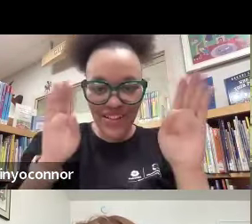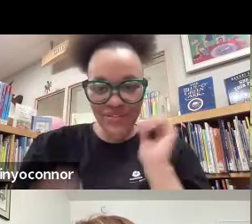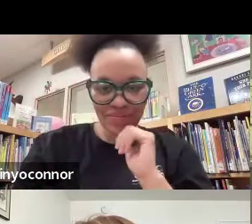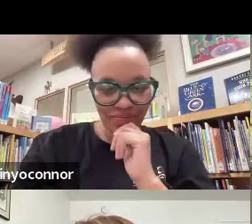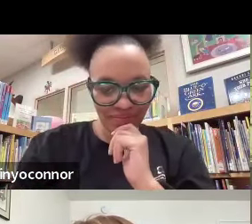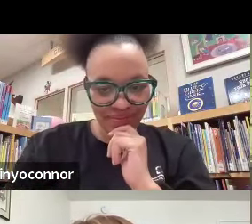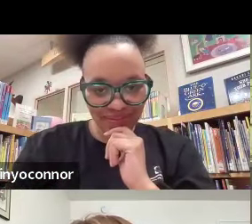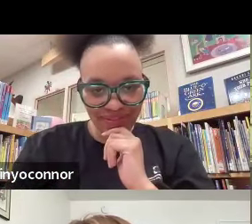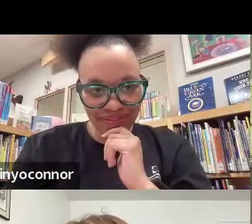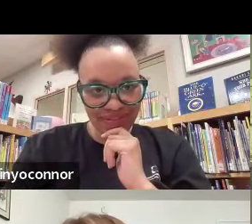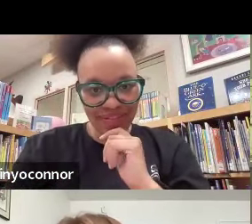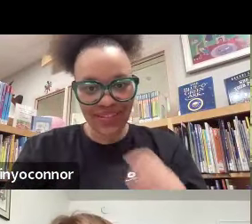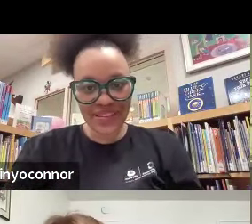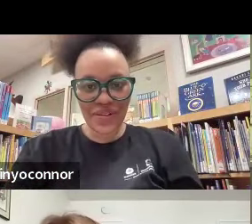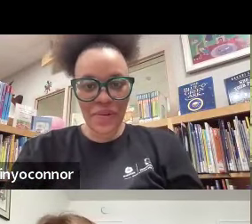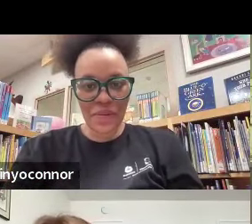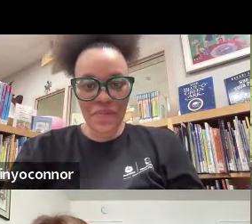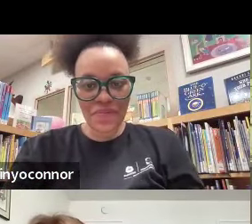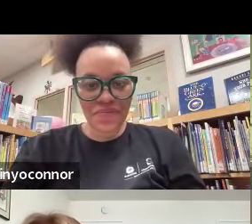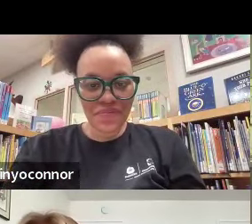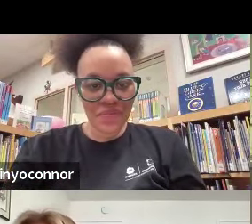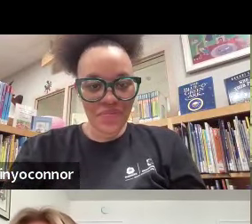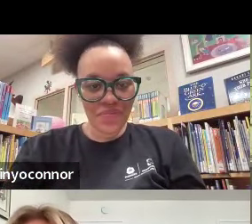Hi. Hi.